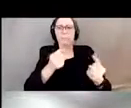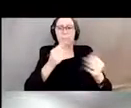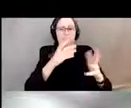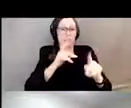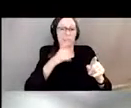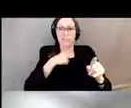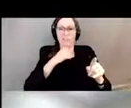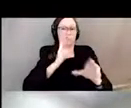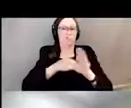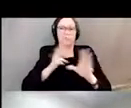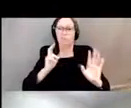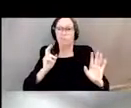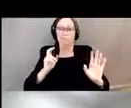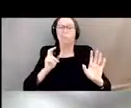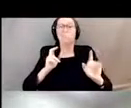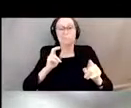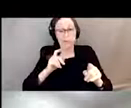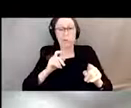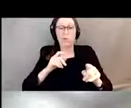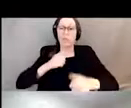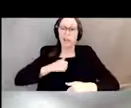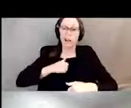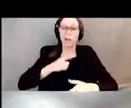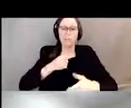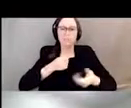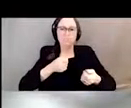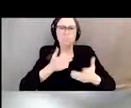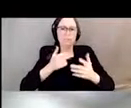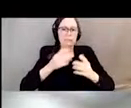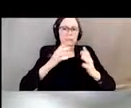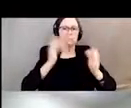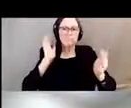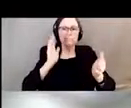Soviet military. So the Soviet army is being hollowed out fighting here.